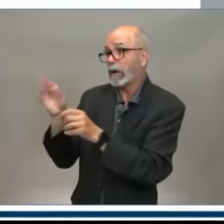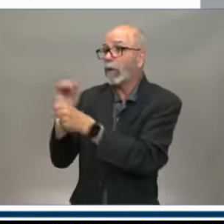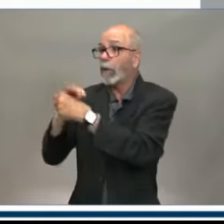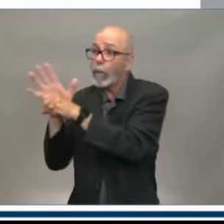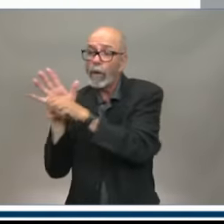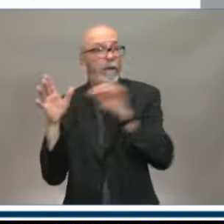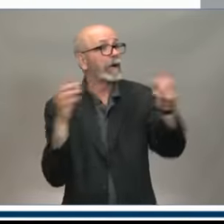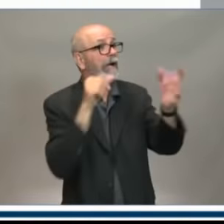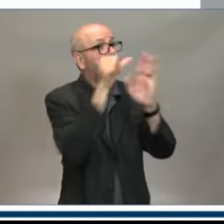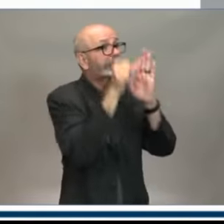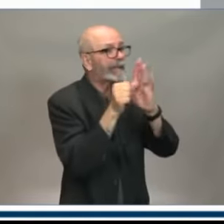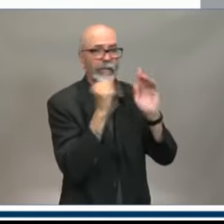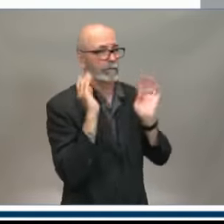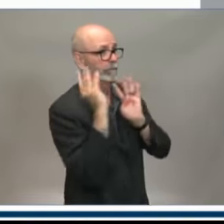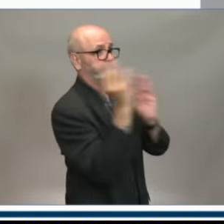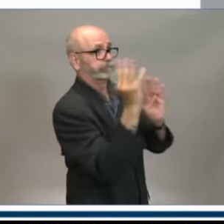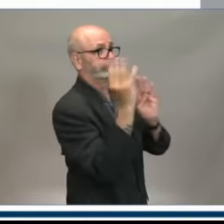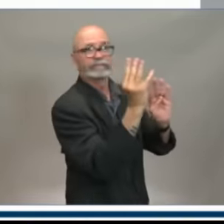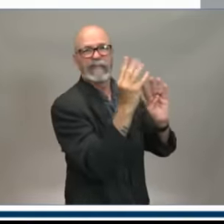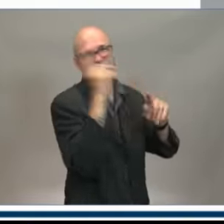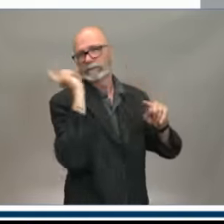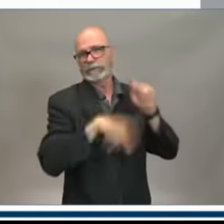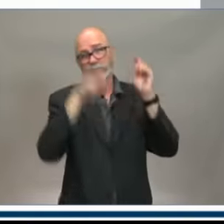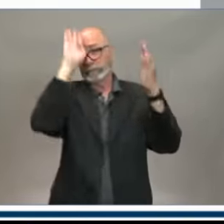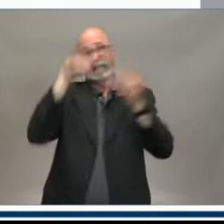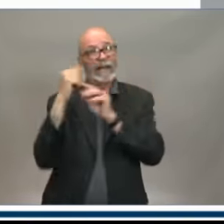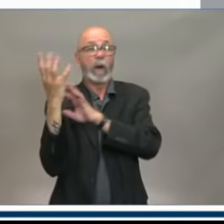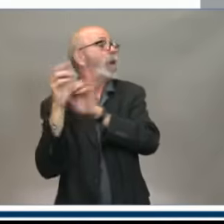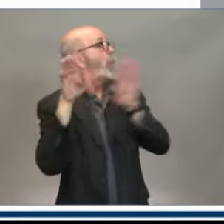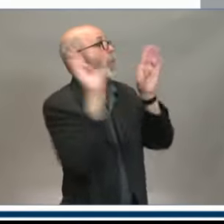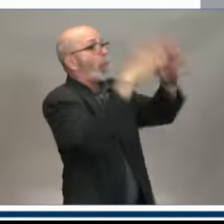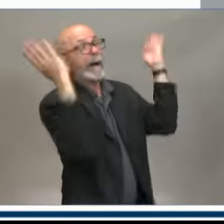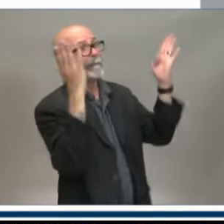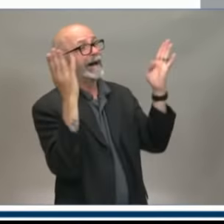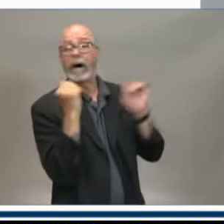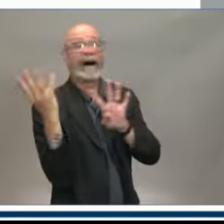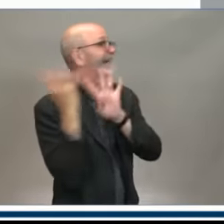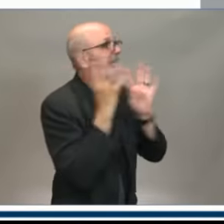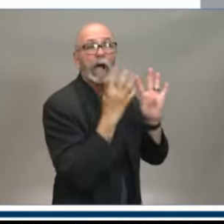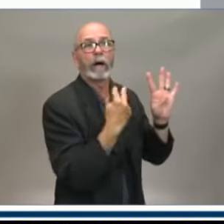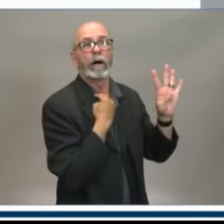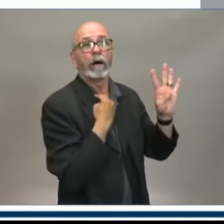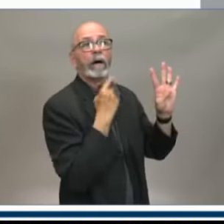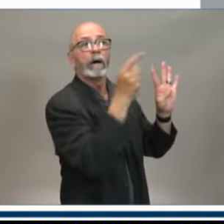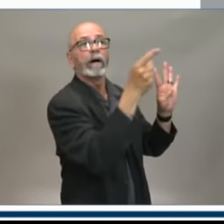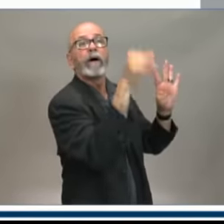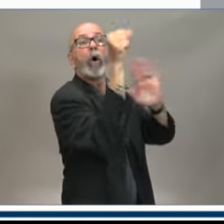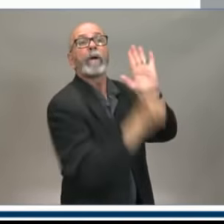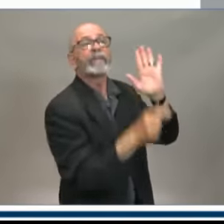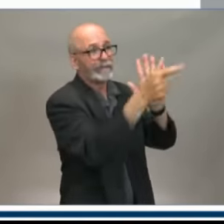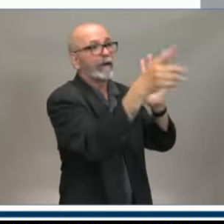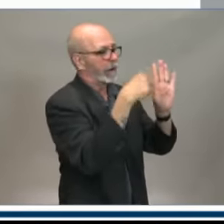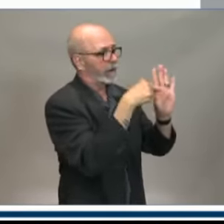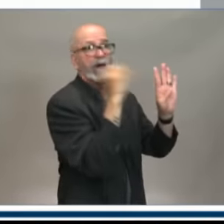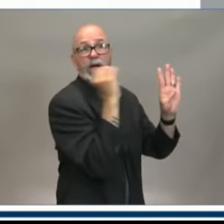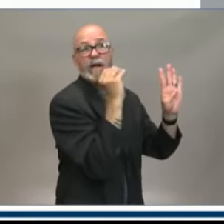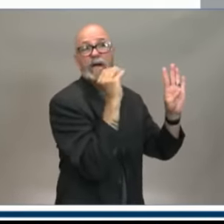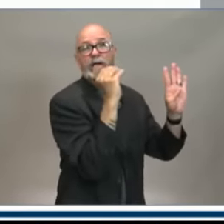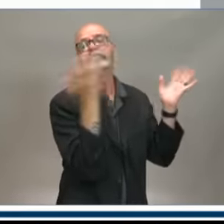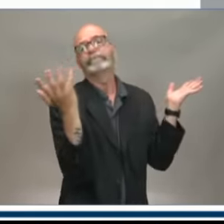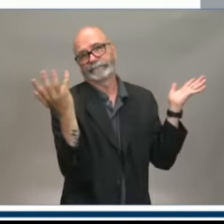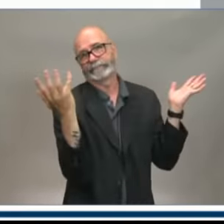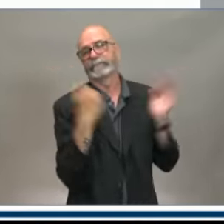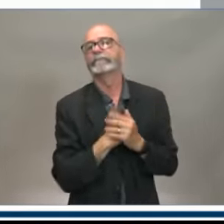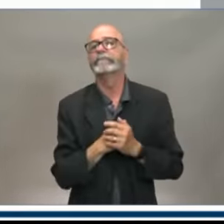acknowledging that we can't open up everything in the healthcare all at one time, and appreciating that there are people with